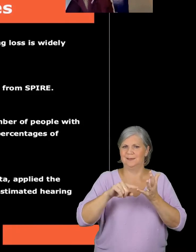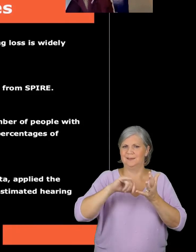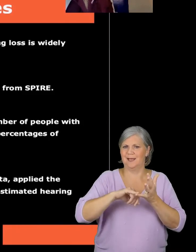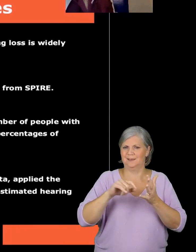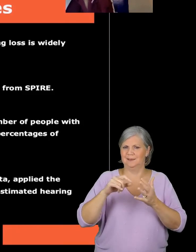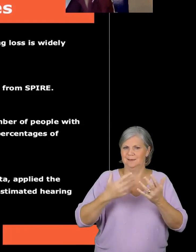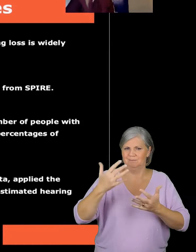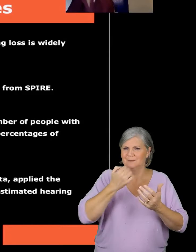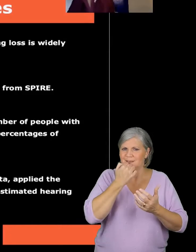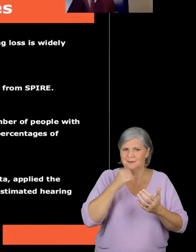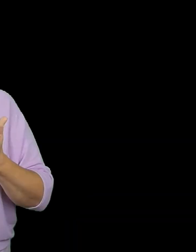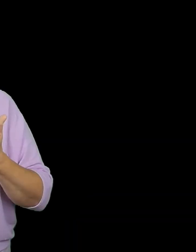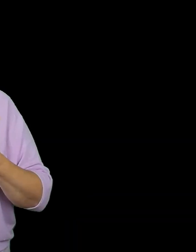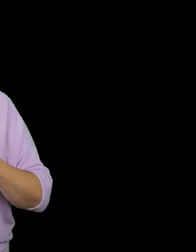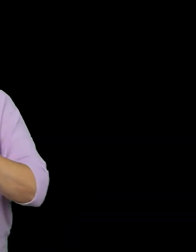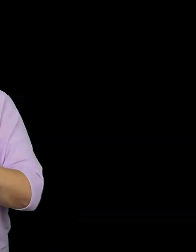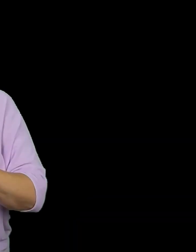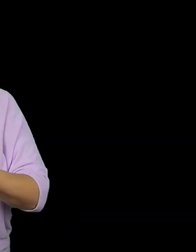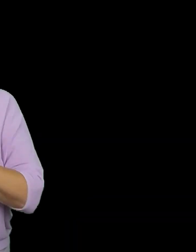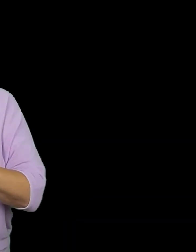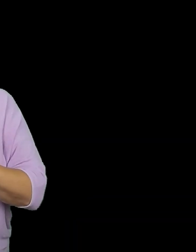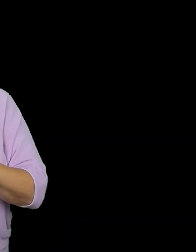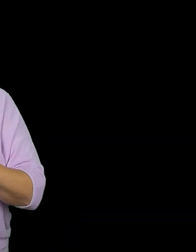UK population.